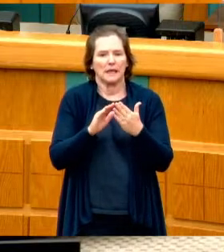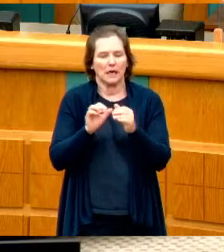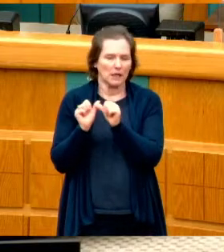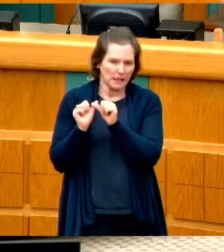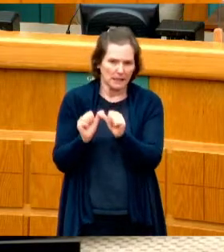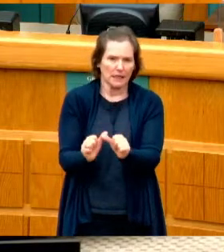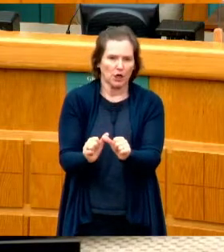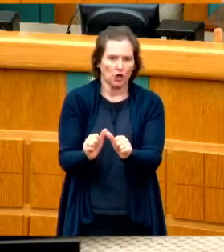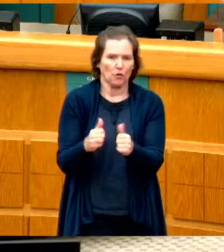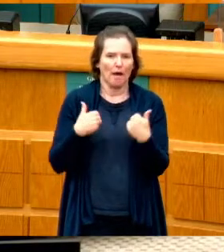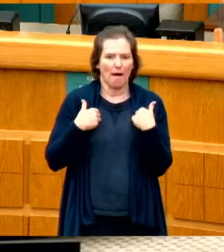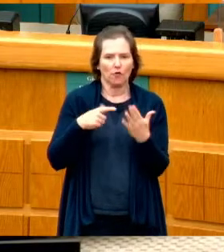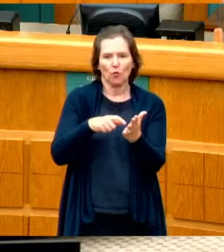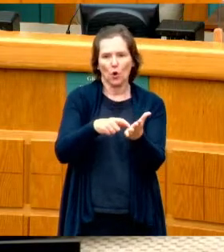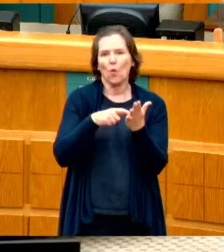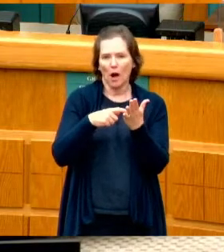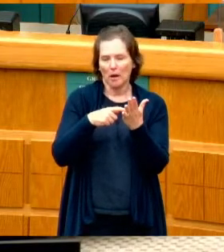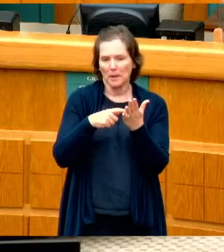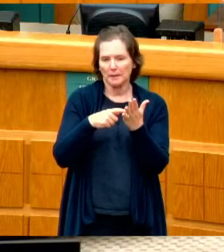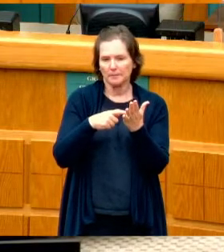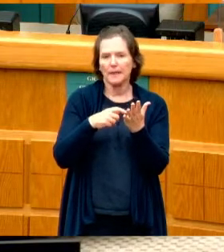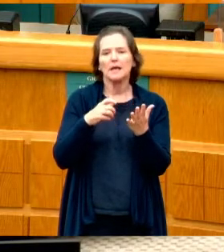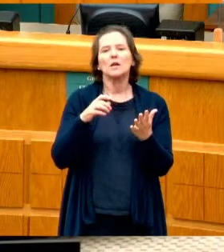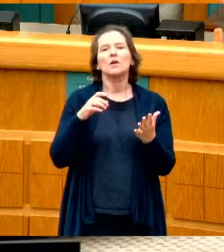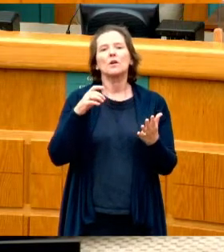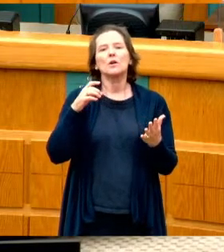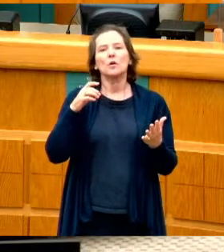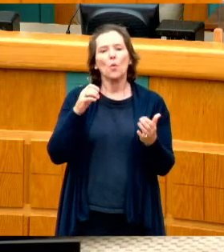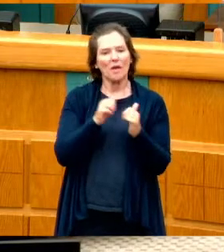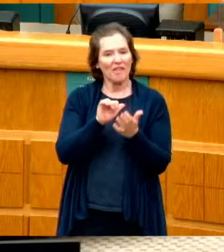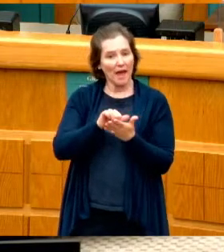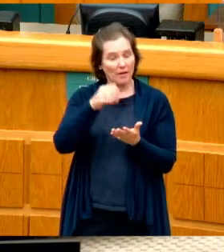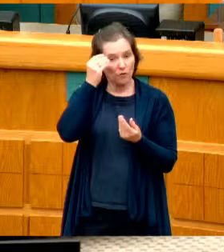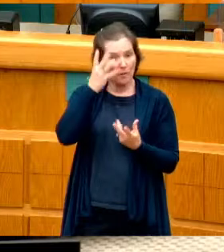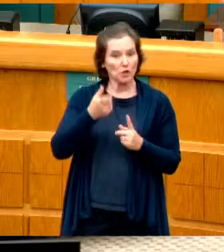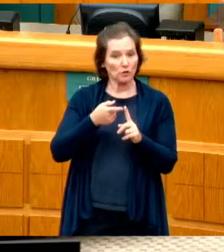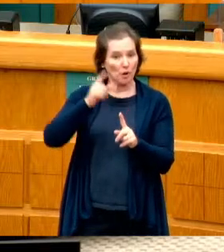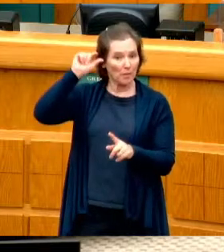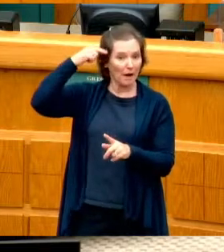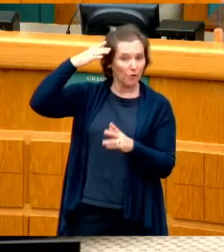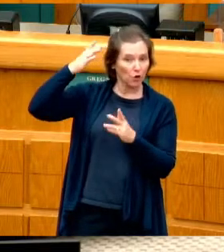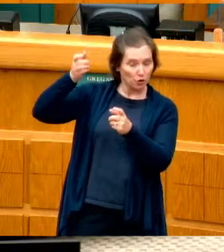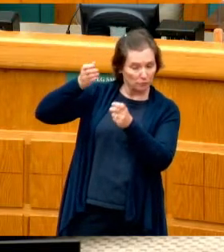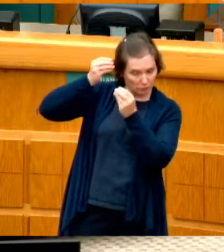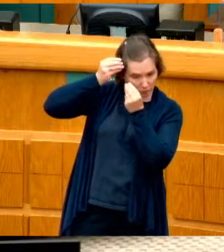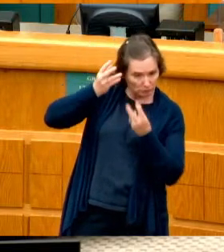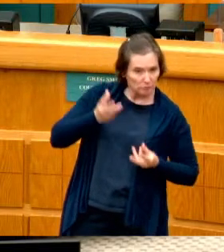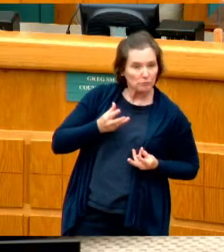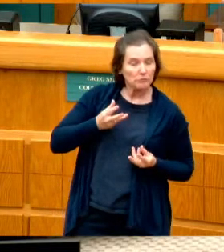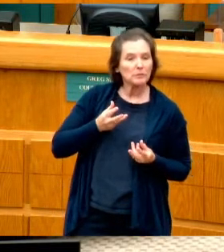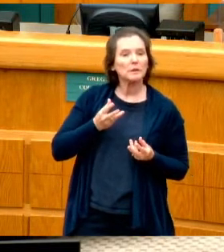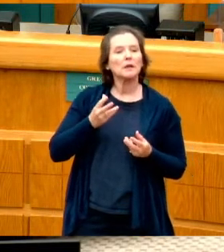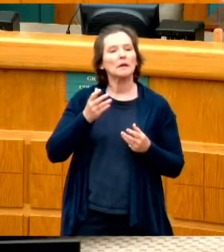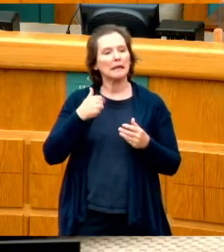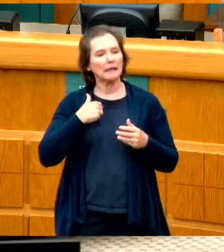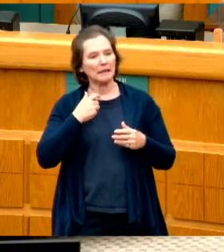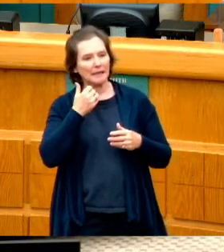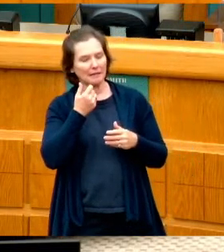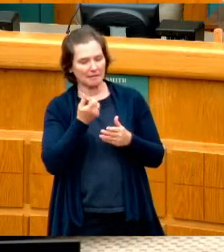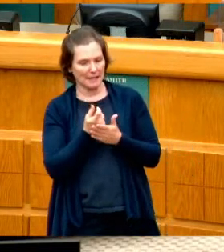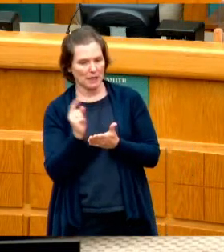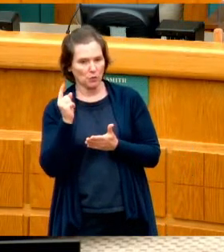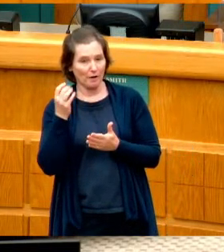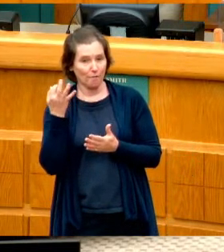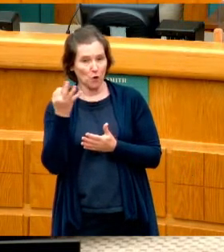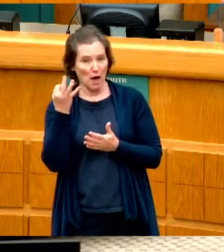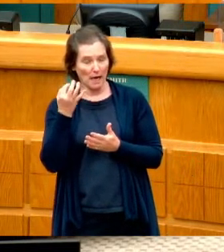having our own requirements. And so knowing that, last Friday, I notified all our city employees, all 3,000